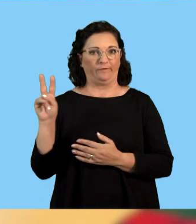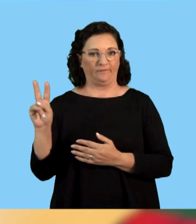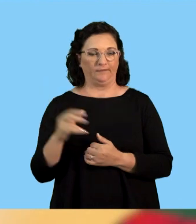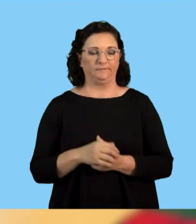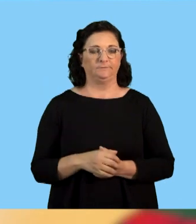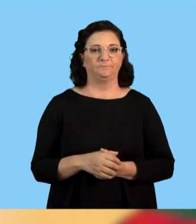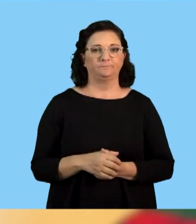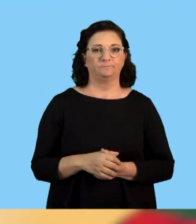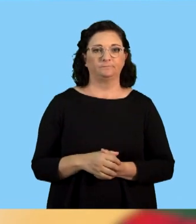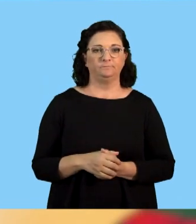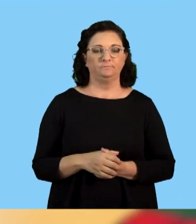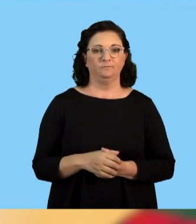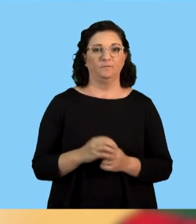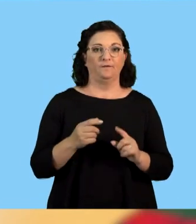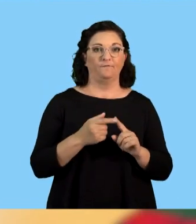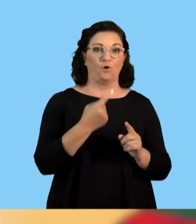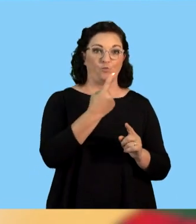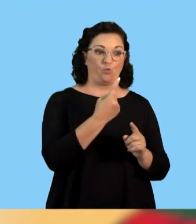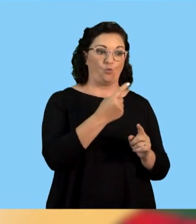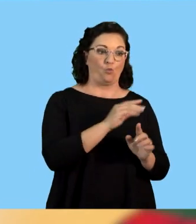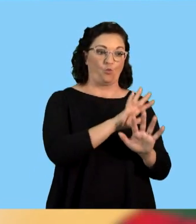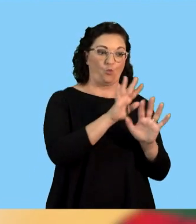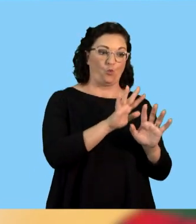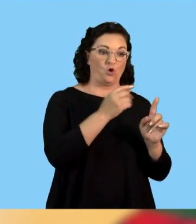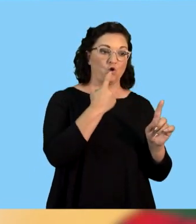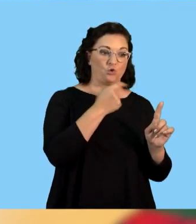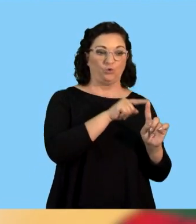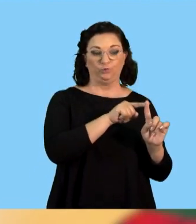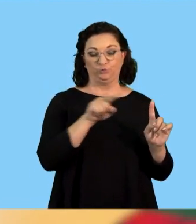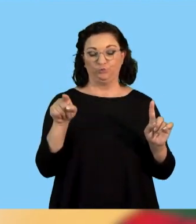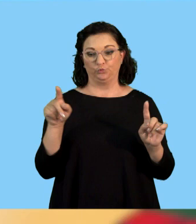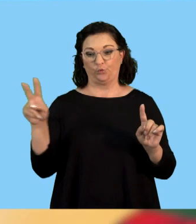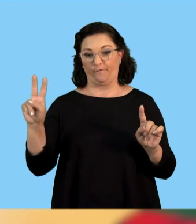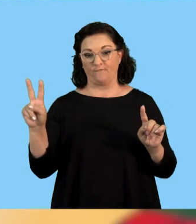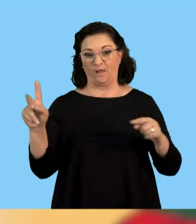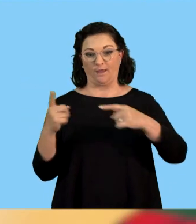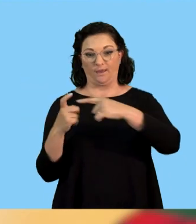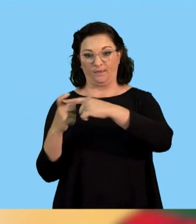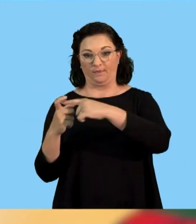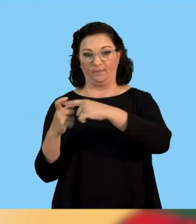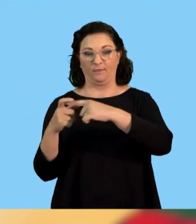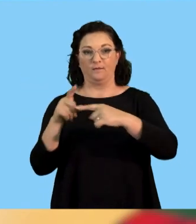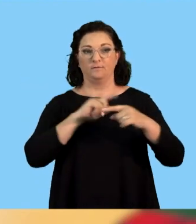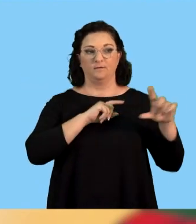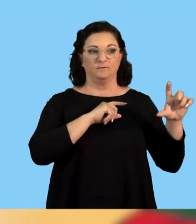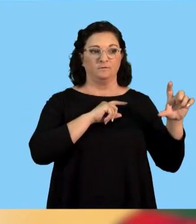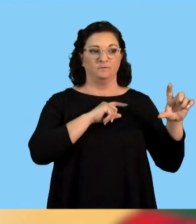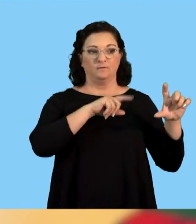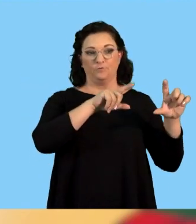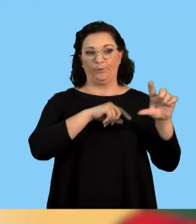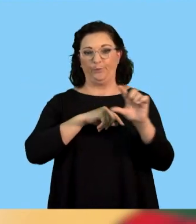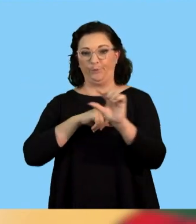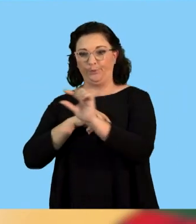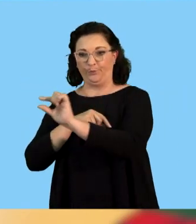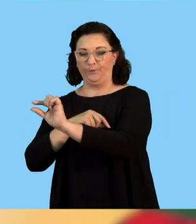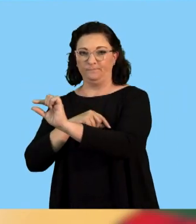and violet. And we said, as you're moving from one color to the next, from red to violet, we are basically going to be decreasing in